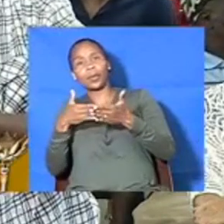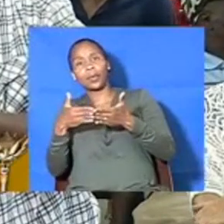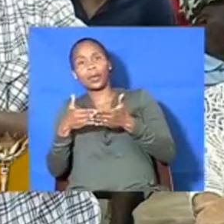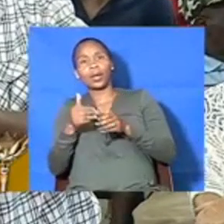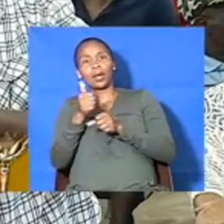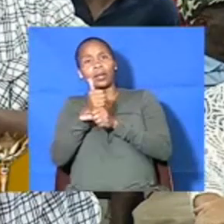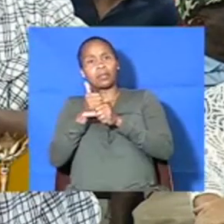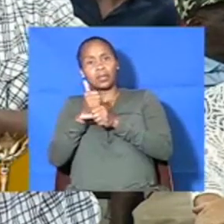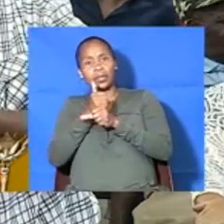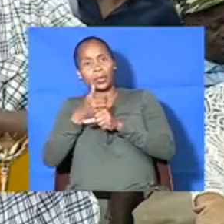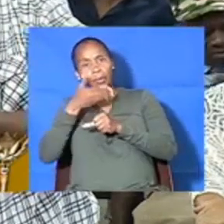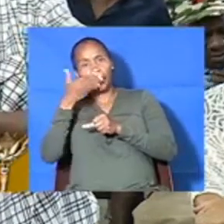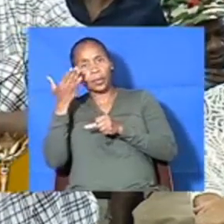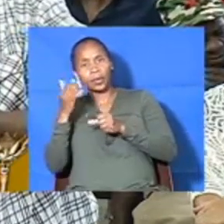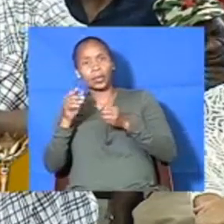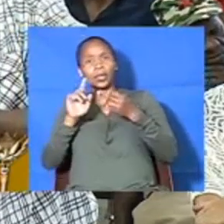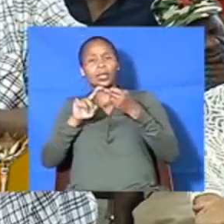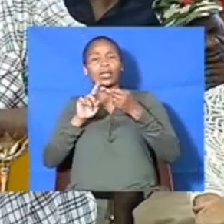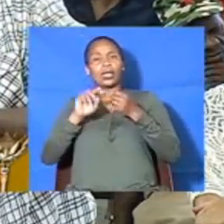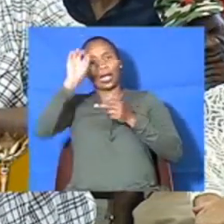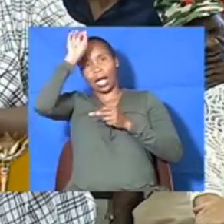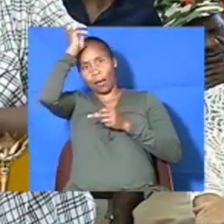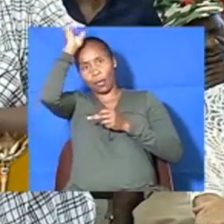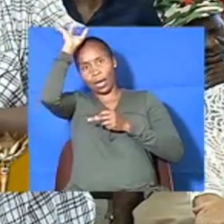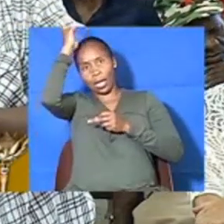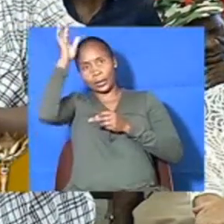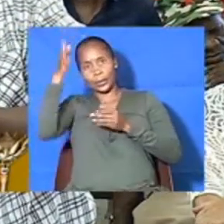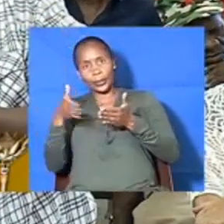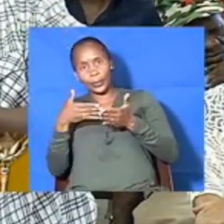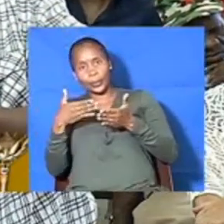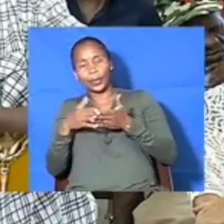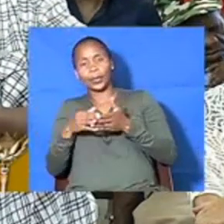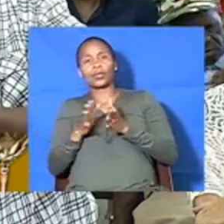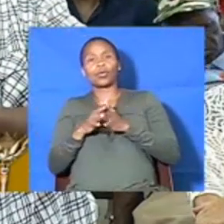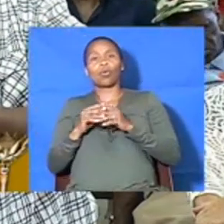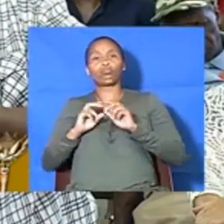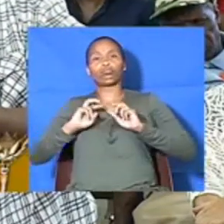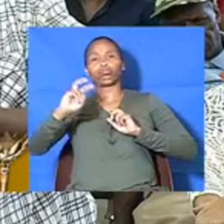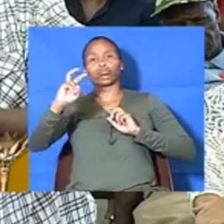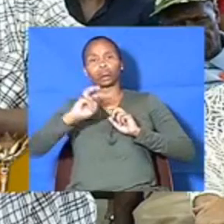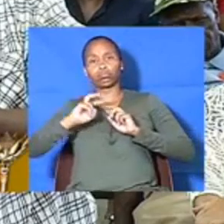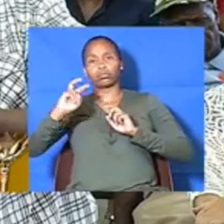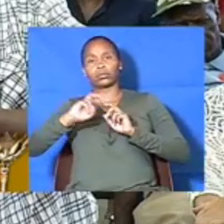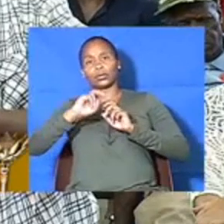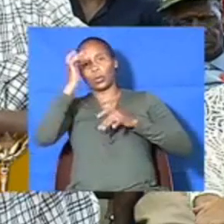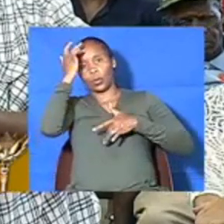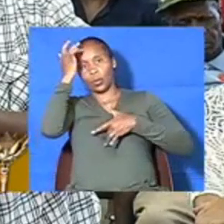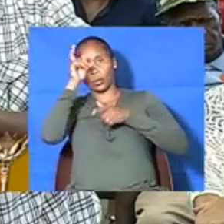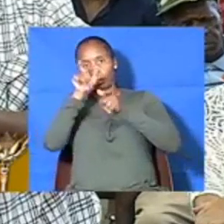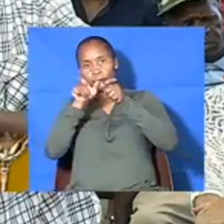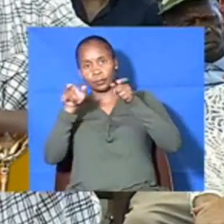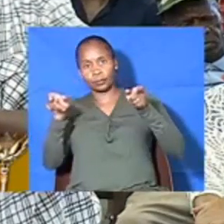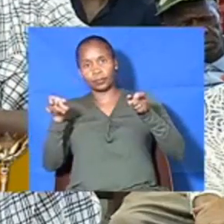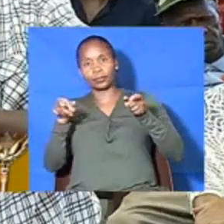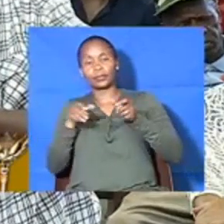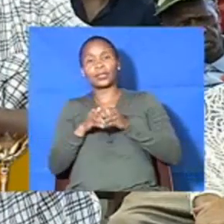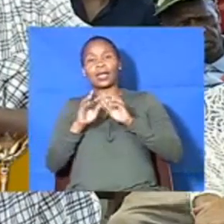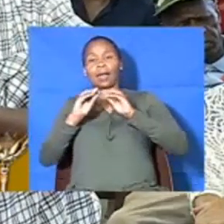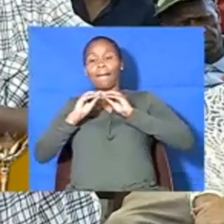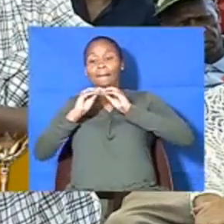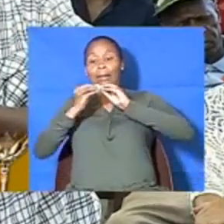I'm happy that Parliament is here so that we must change the status quo. And also share that